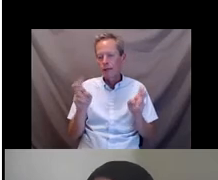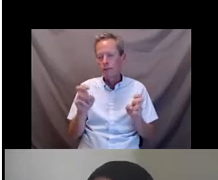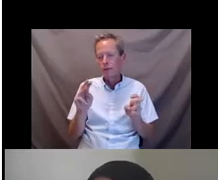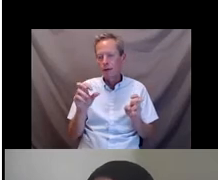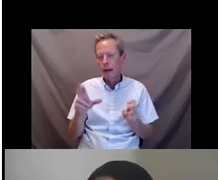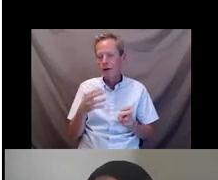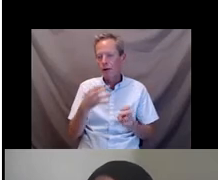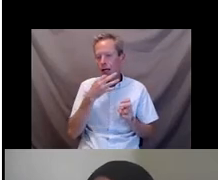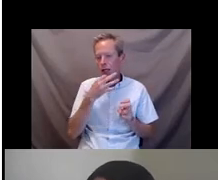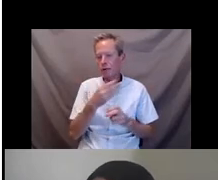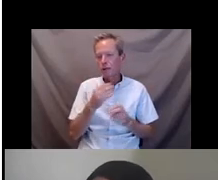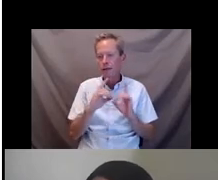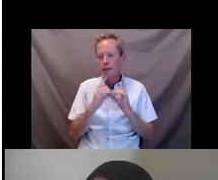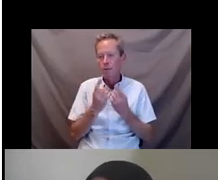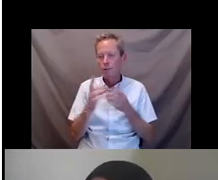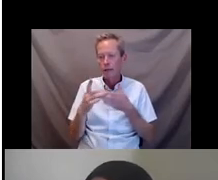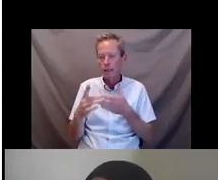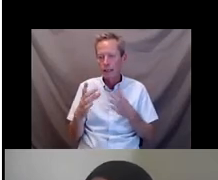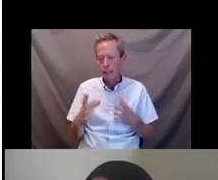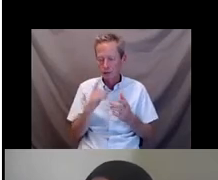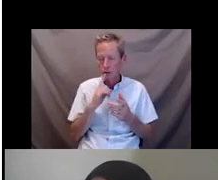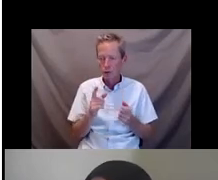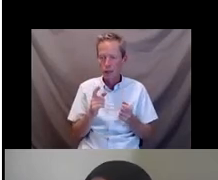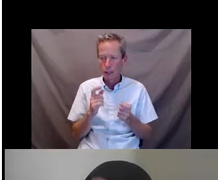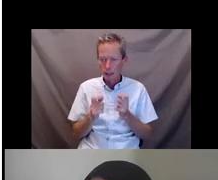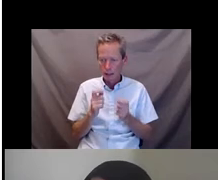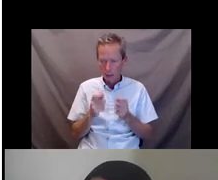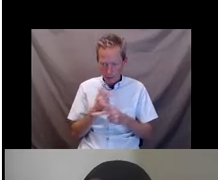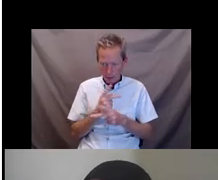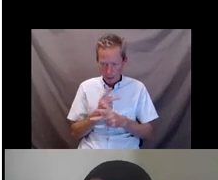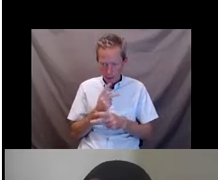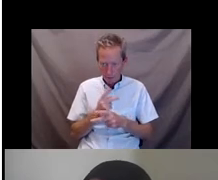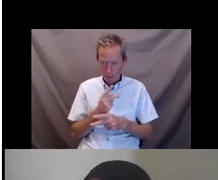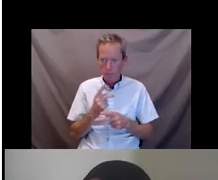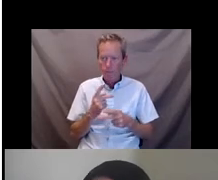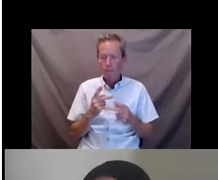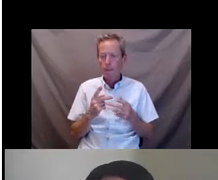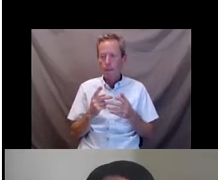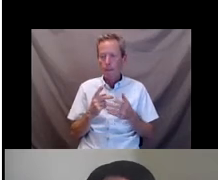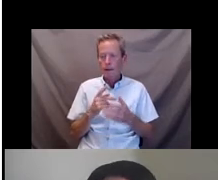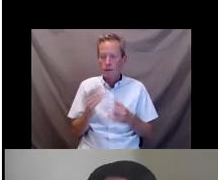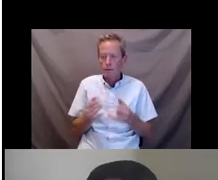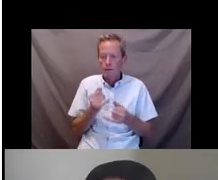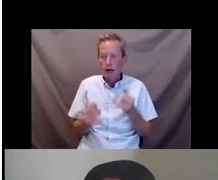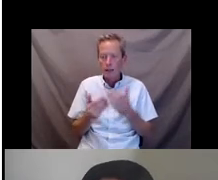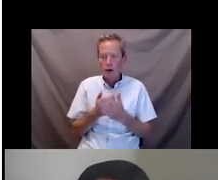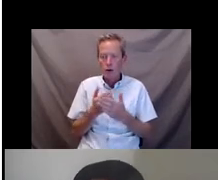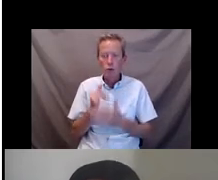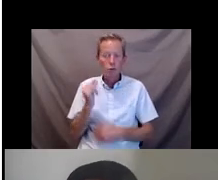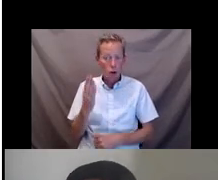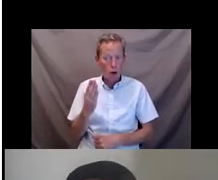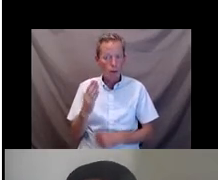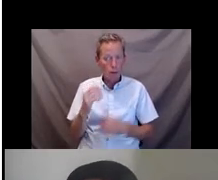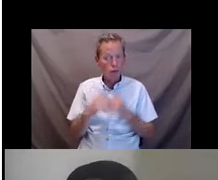those department leaders to really calibrate and get us on a good path to finalizing that new job structure.